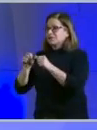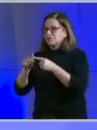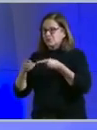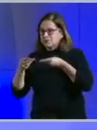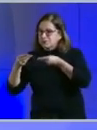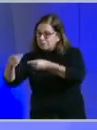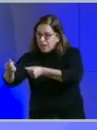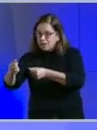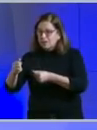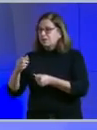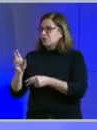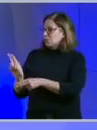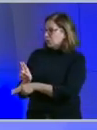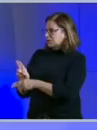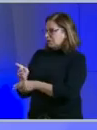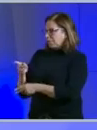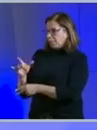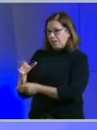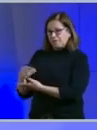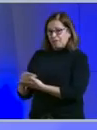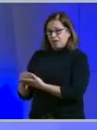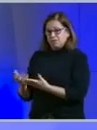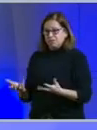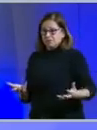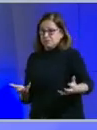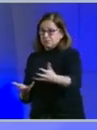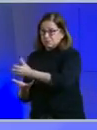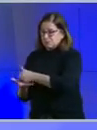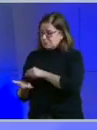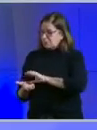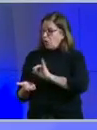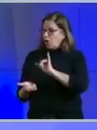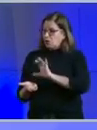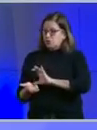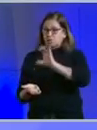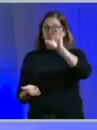Mayor Fenty, rebuilding public education. All those are building